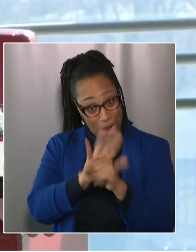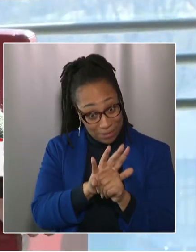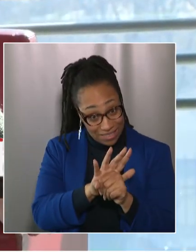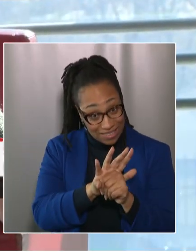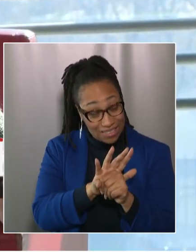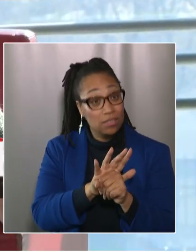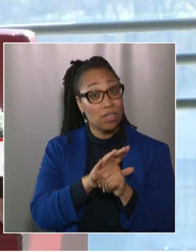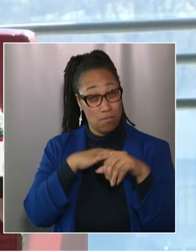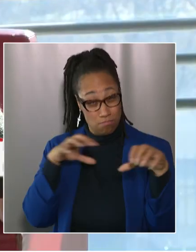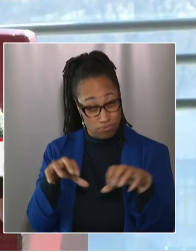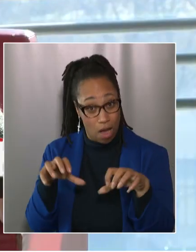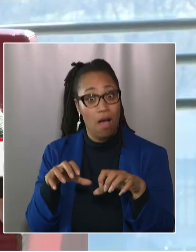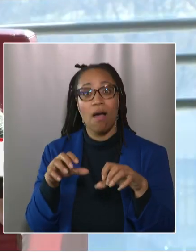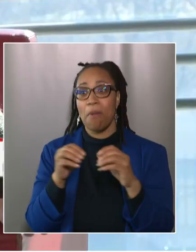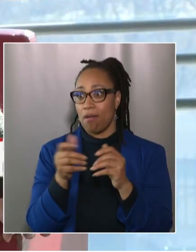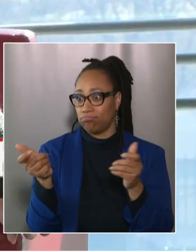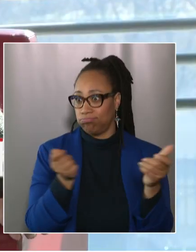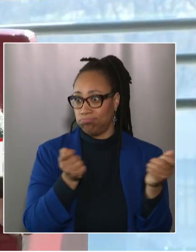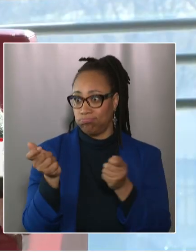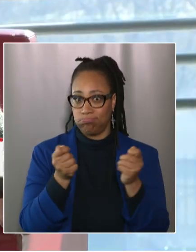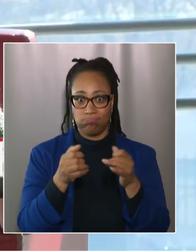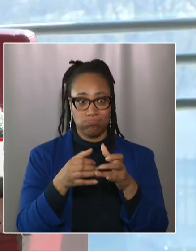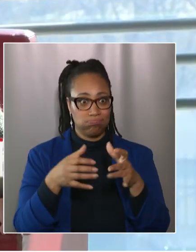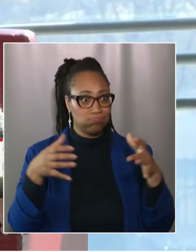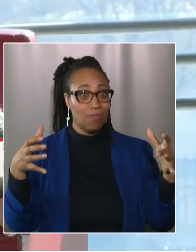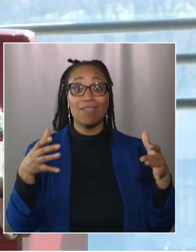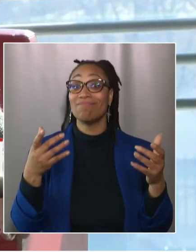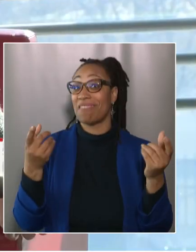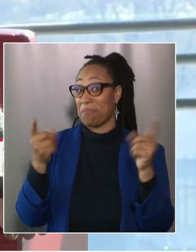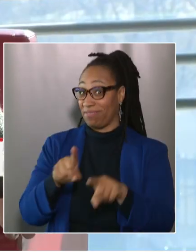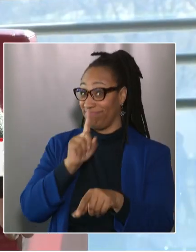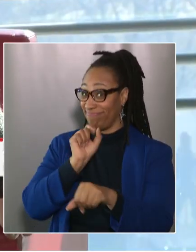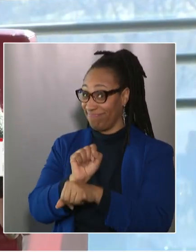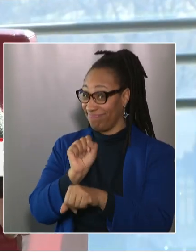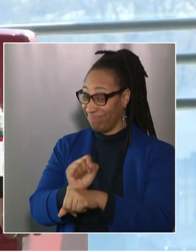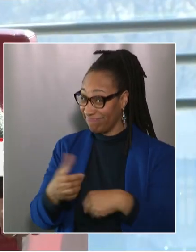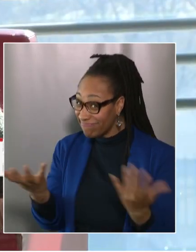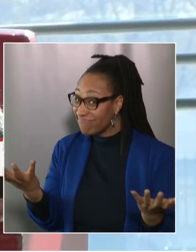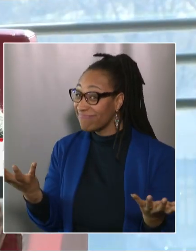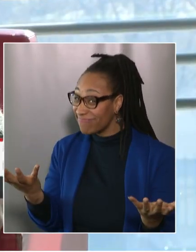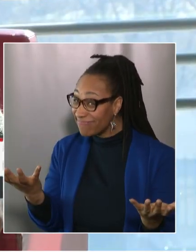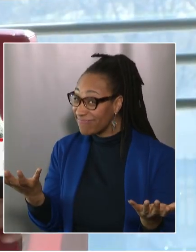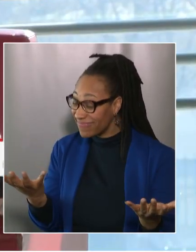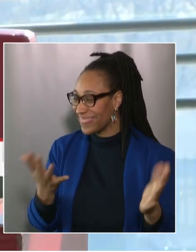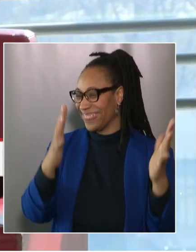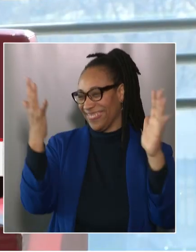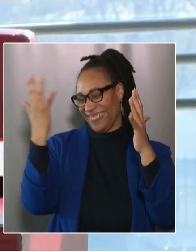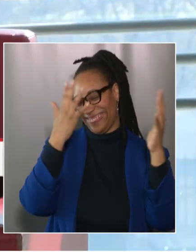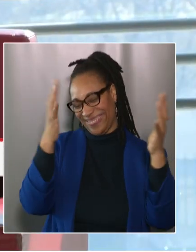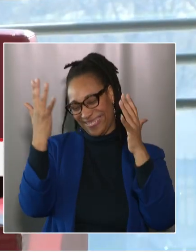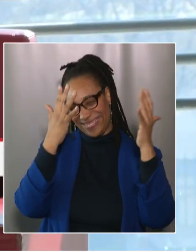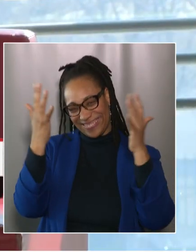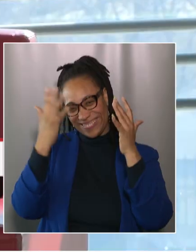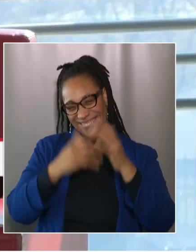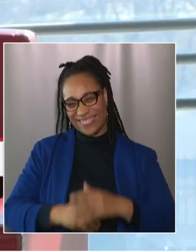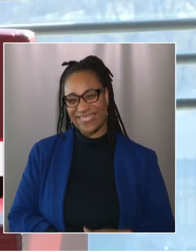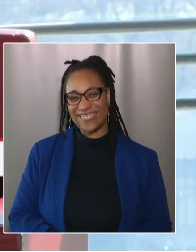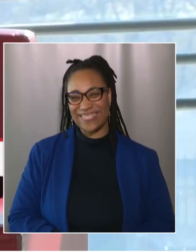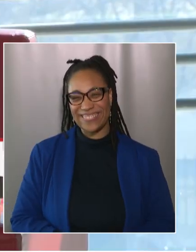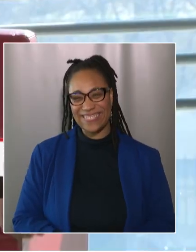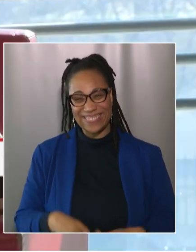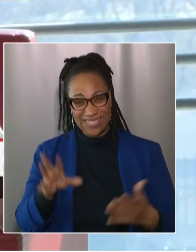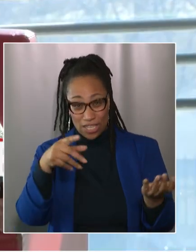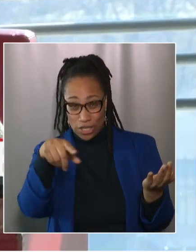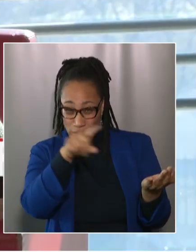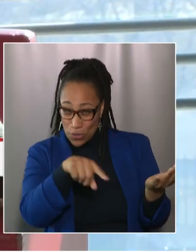exactly what has happened in Congress Heights. So you will remember, you came to me and you said, well,